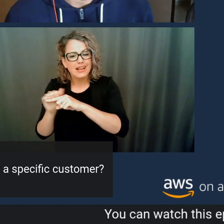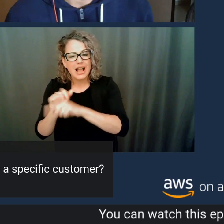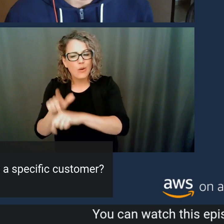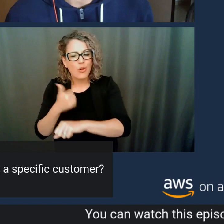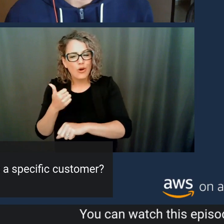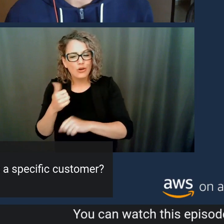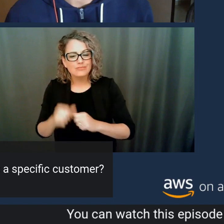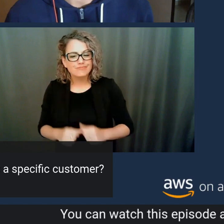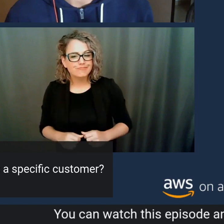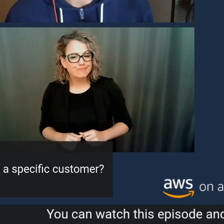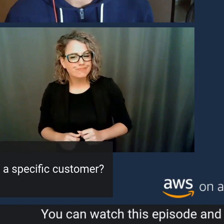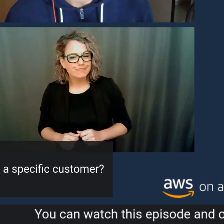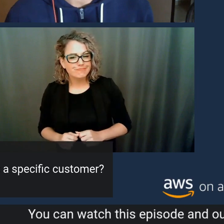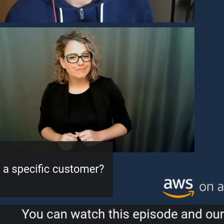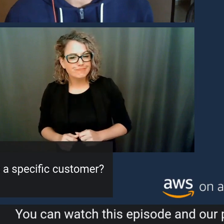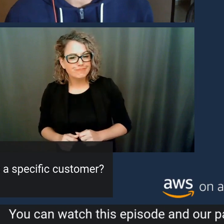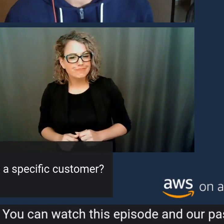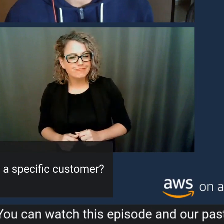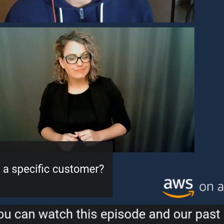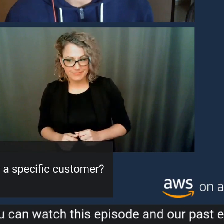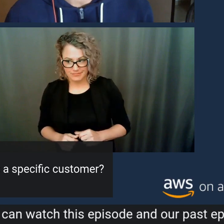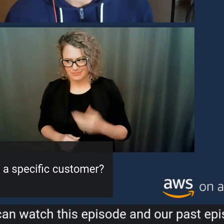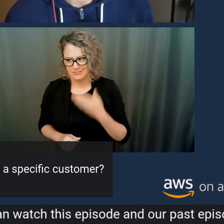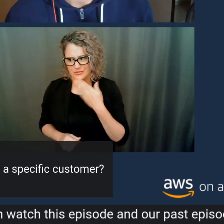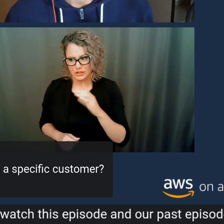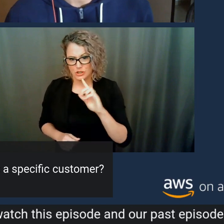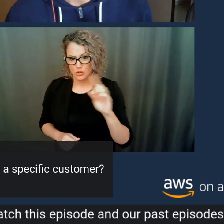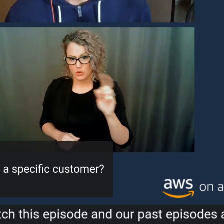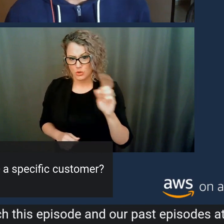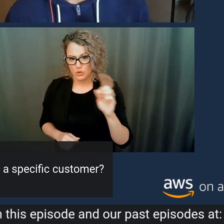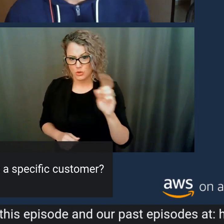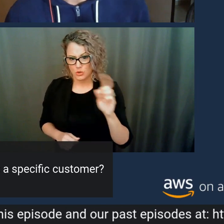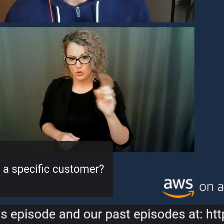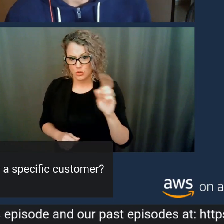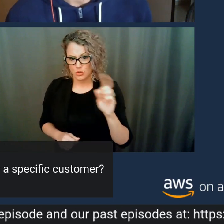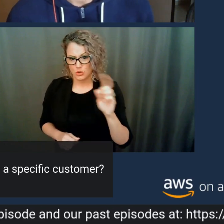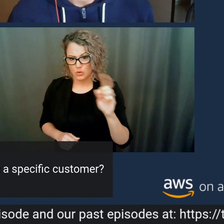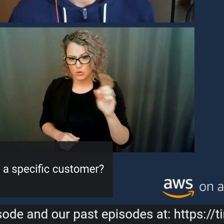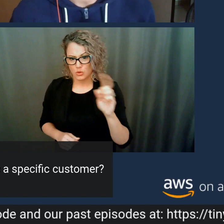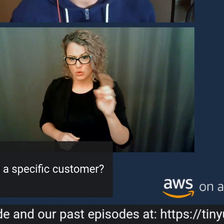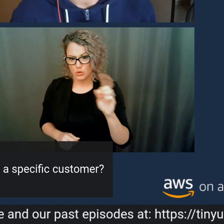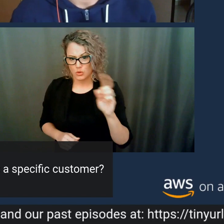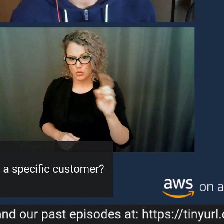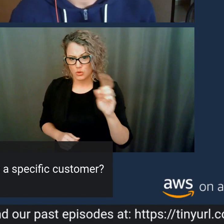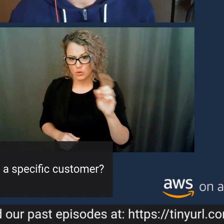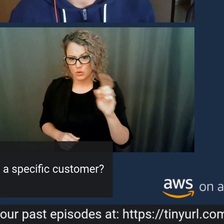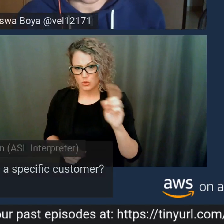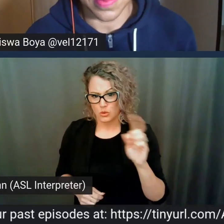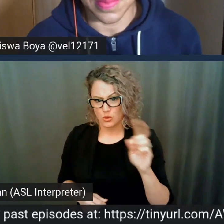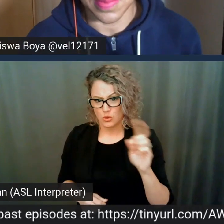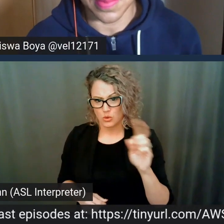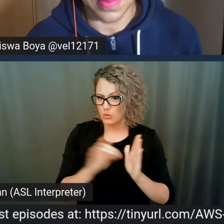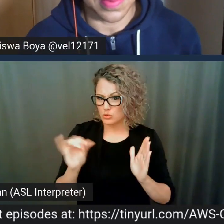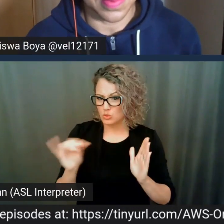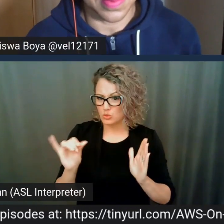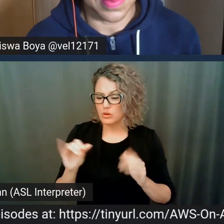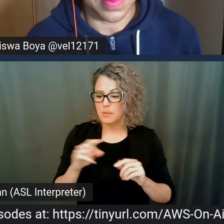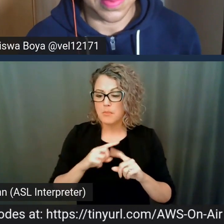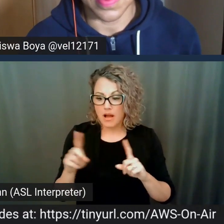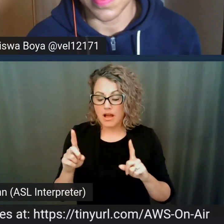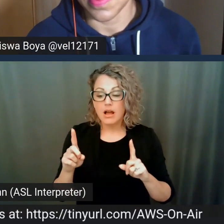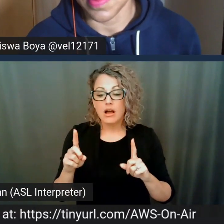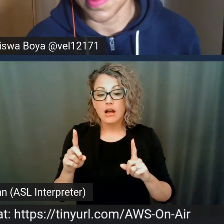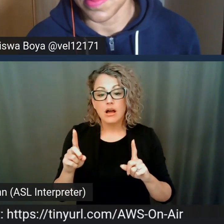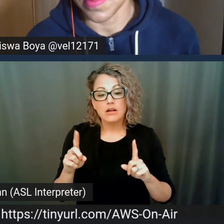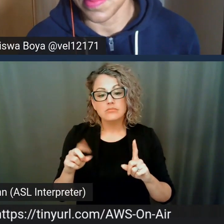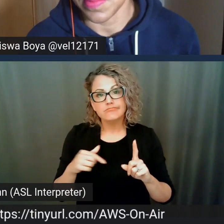specific customer? Great question, Swaggy. And this is something you will also see in the demo that we will show later. But we need